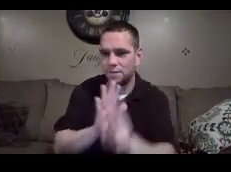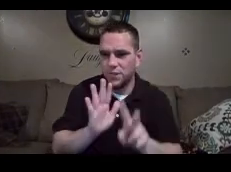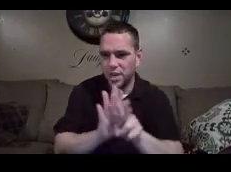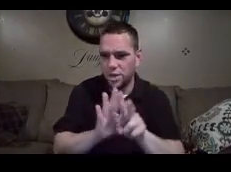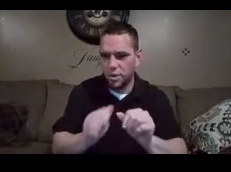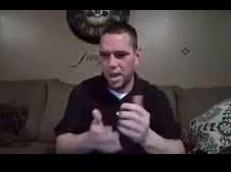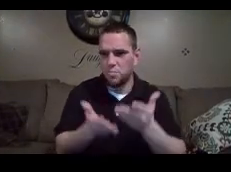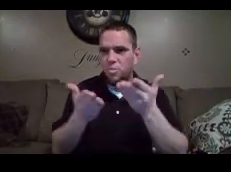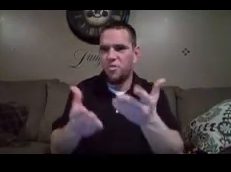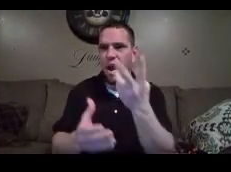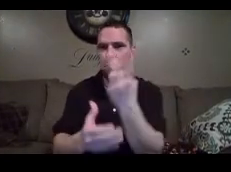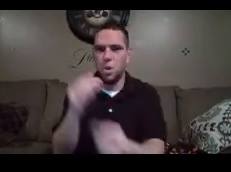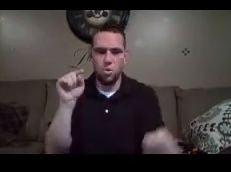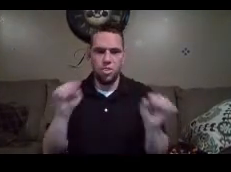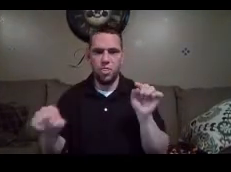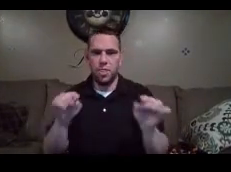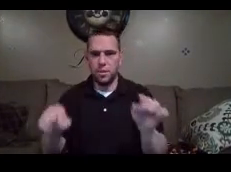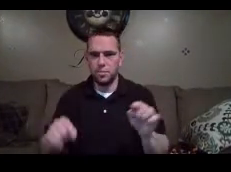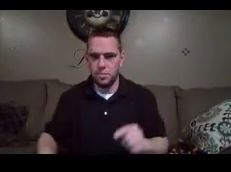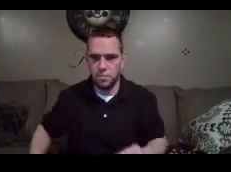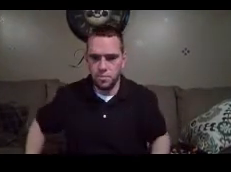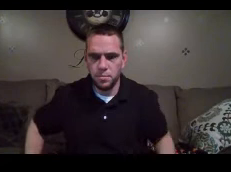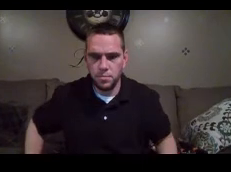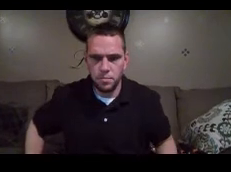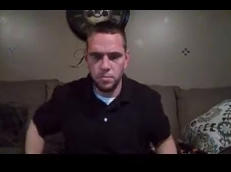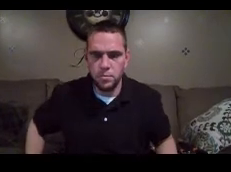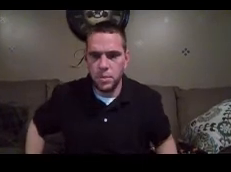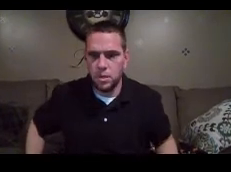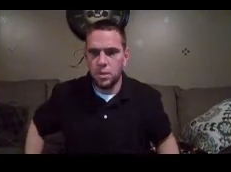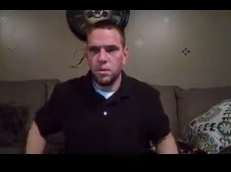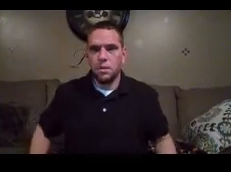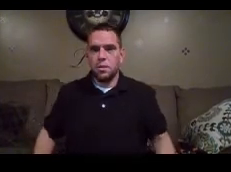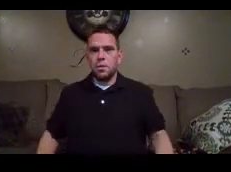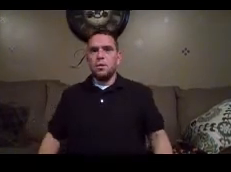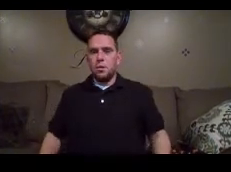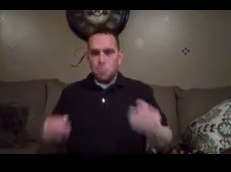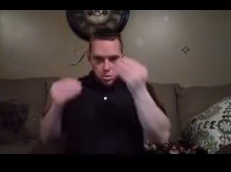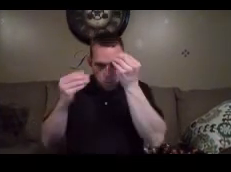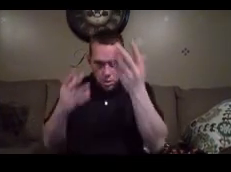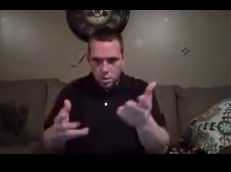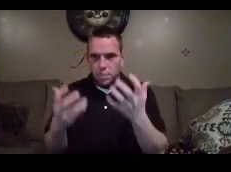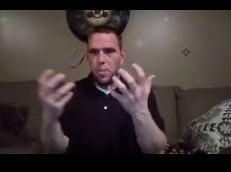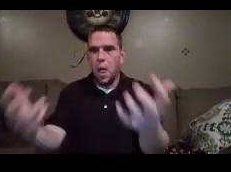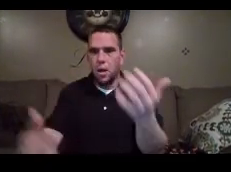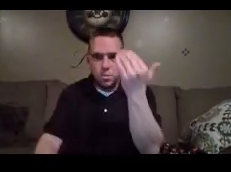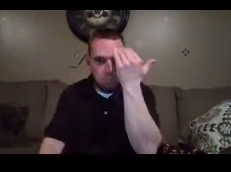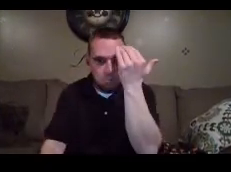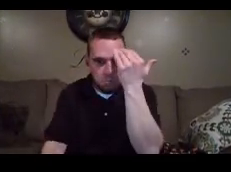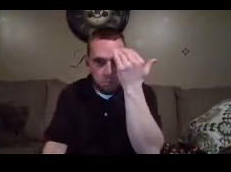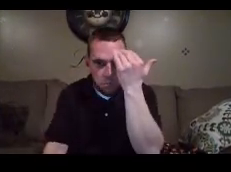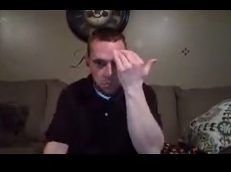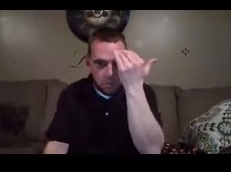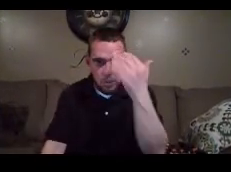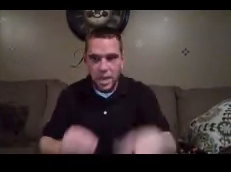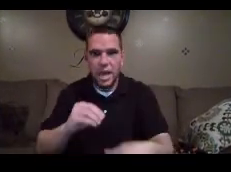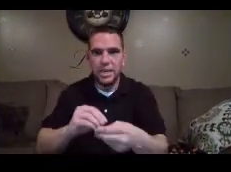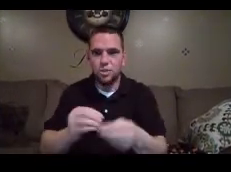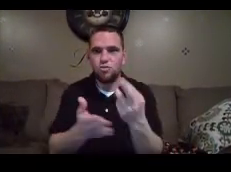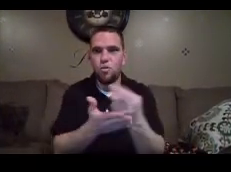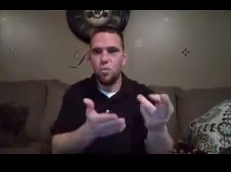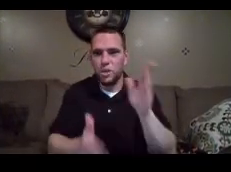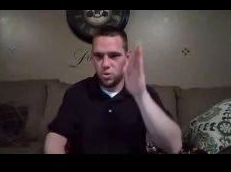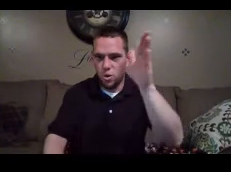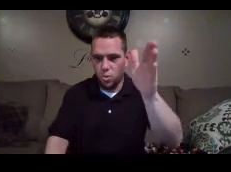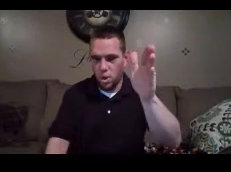those. Thank you for that, Jonathan. And just let the audience know, there will be additional resources and